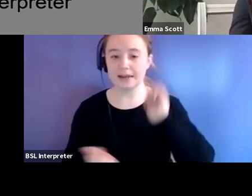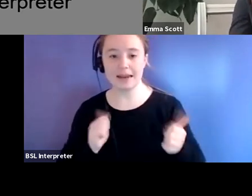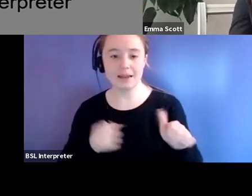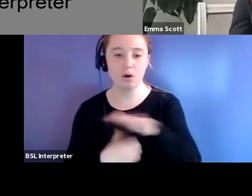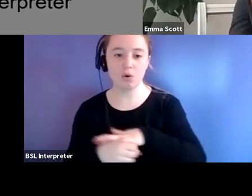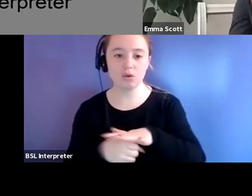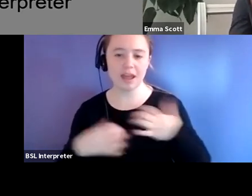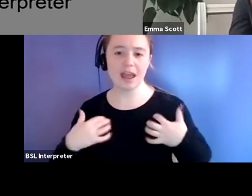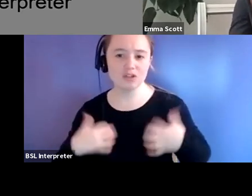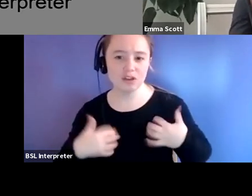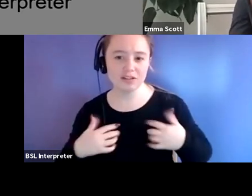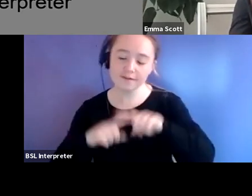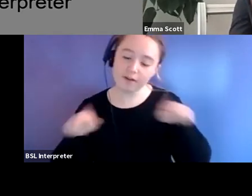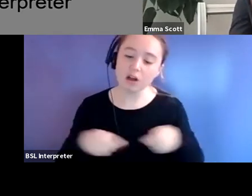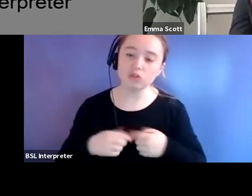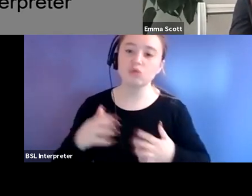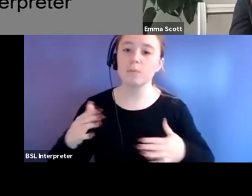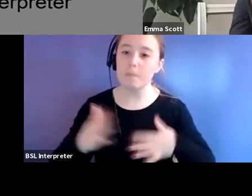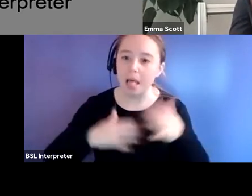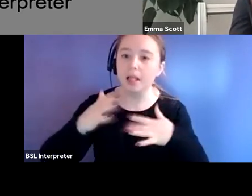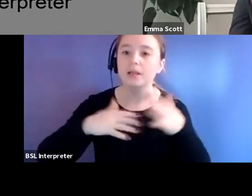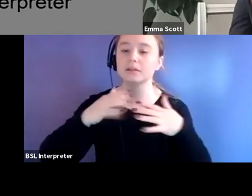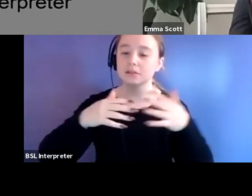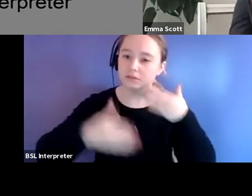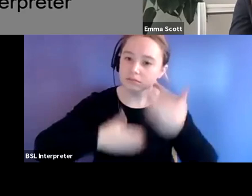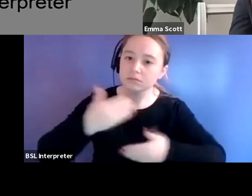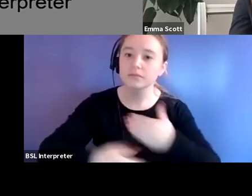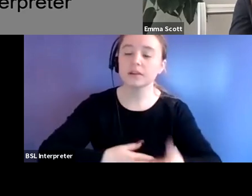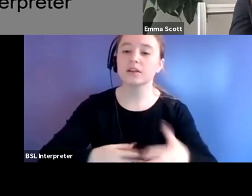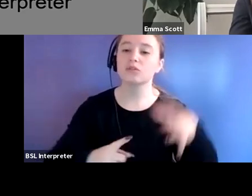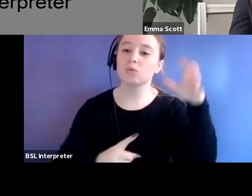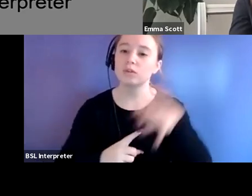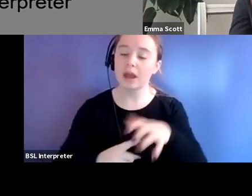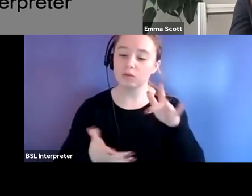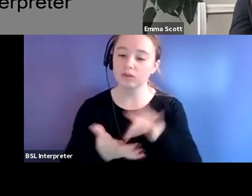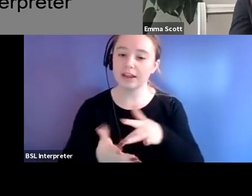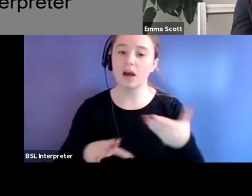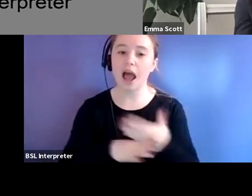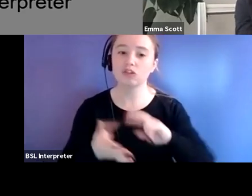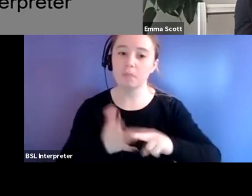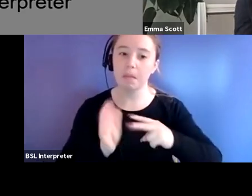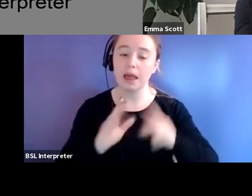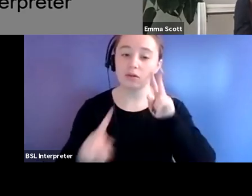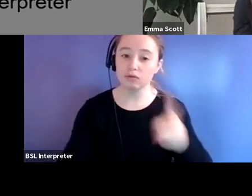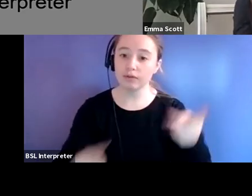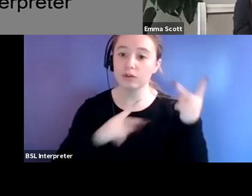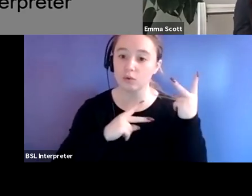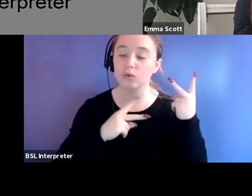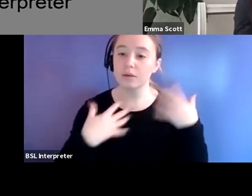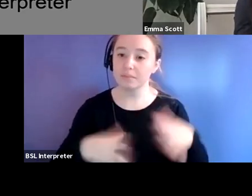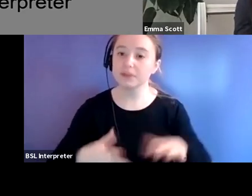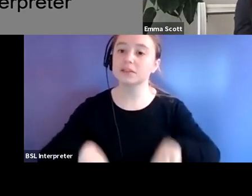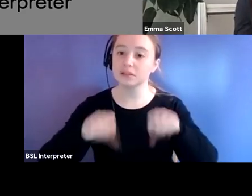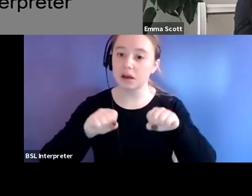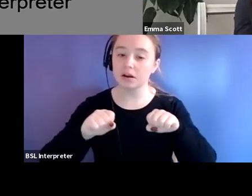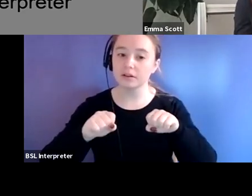to really build on that. So we launched the Town Centre Action Plan review in light of where we were going to